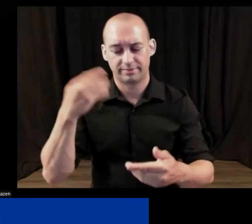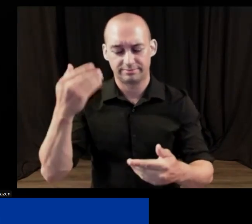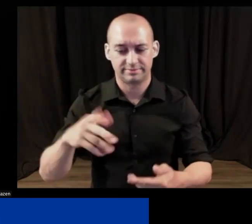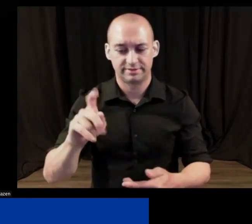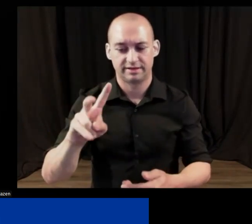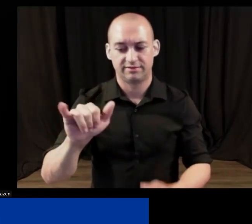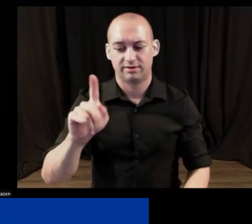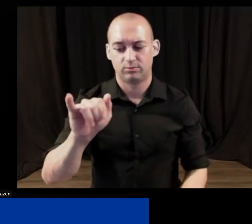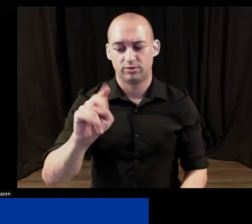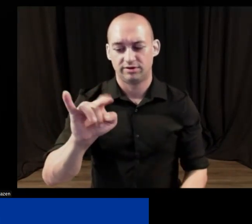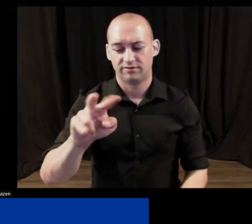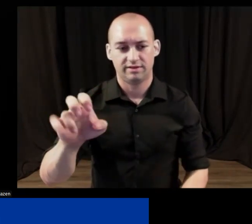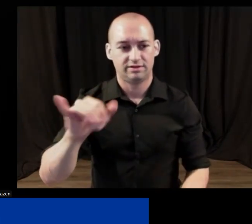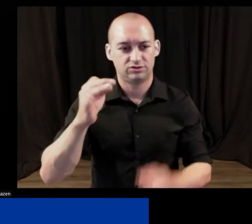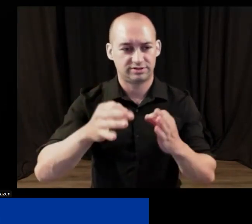Aging.